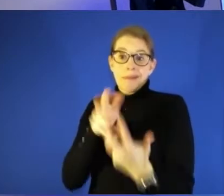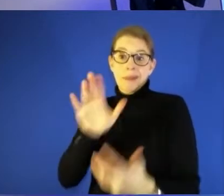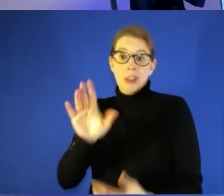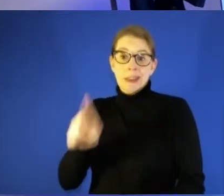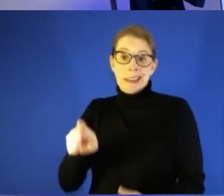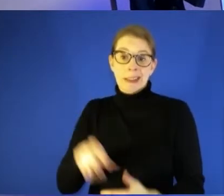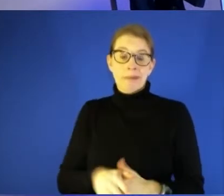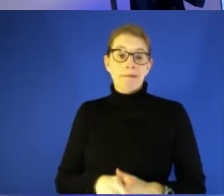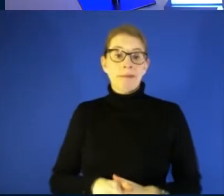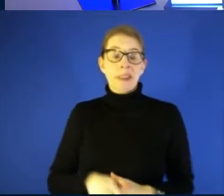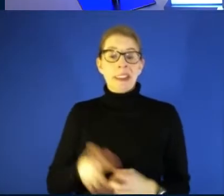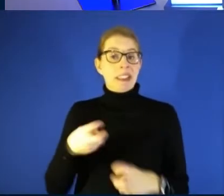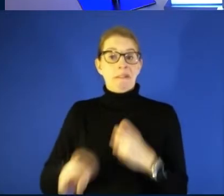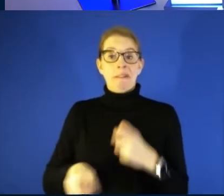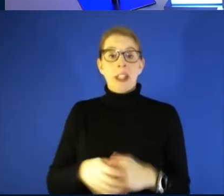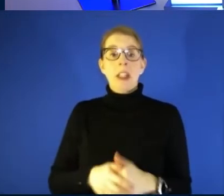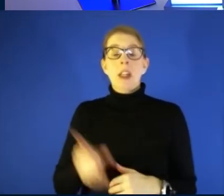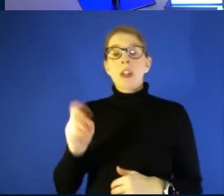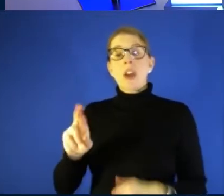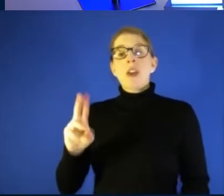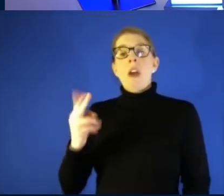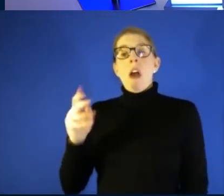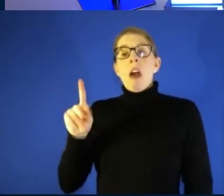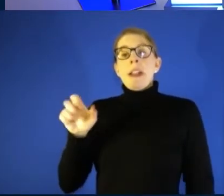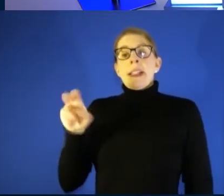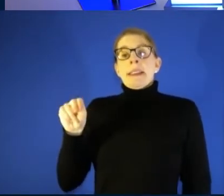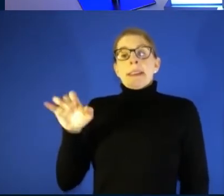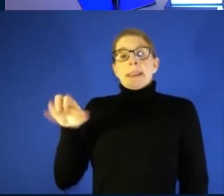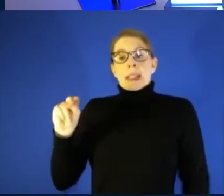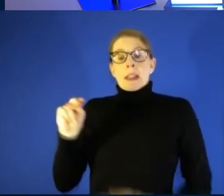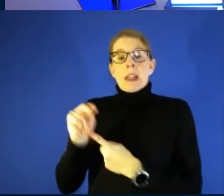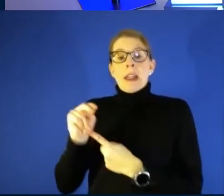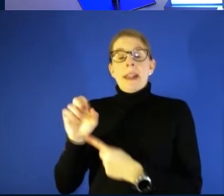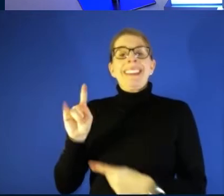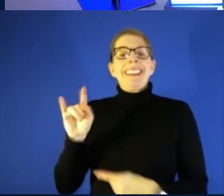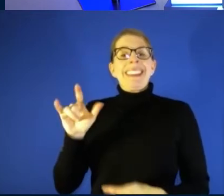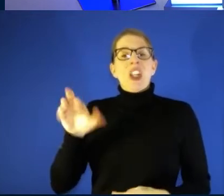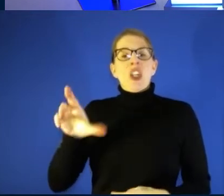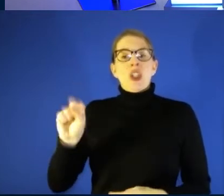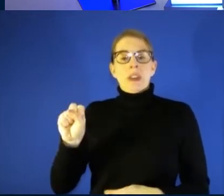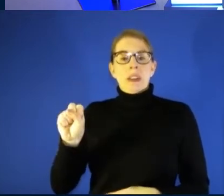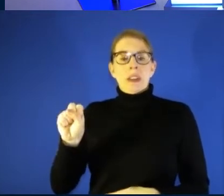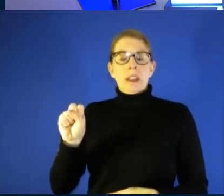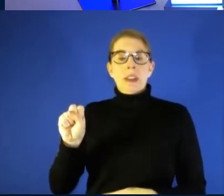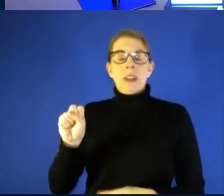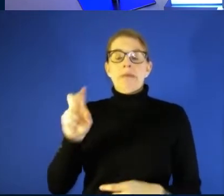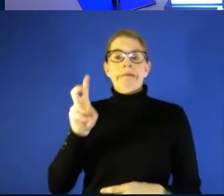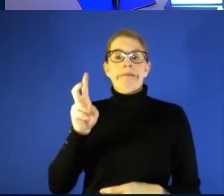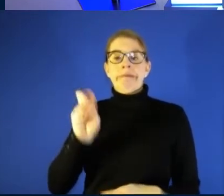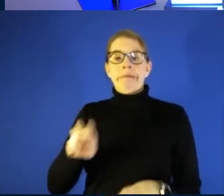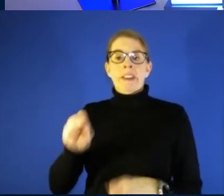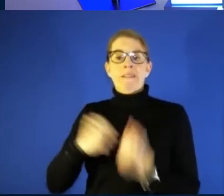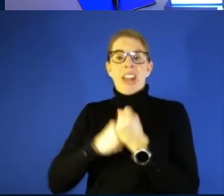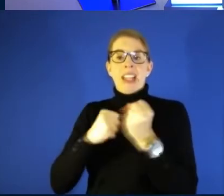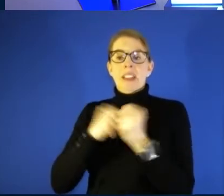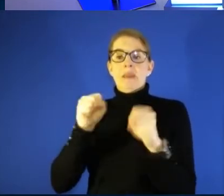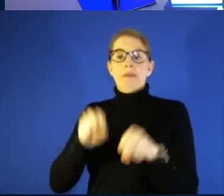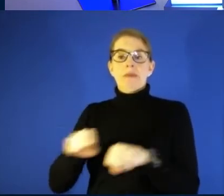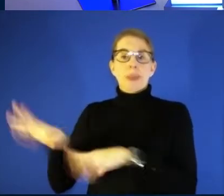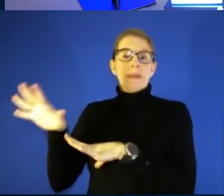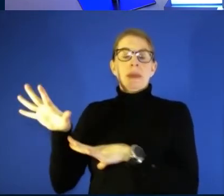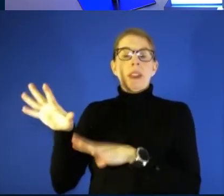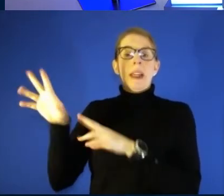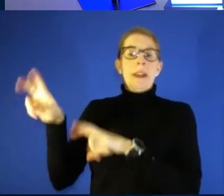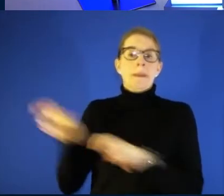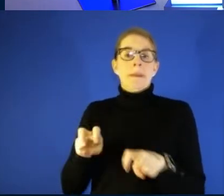to end on you. So we're out with Steelers fans, we're in with Bills fans this weekend. Just any advice